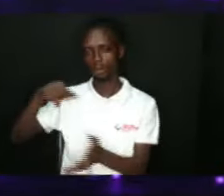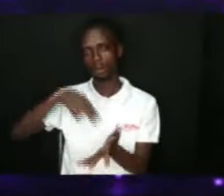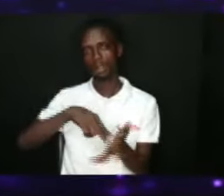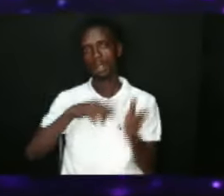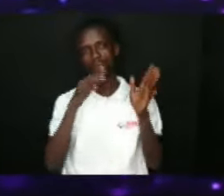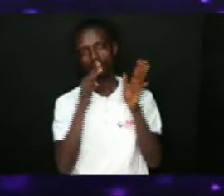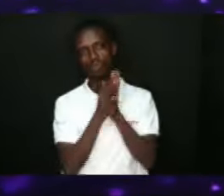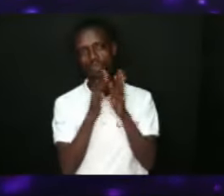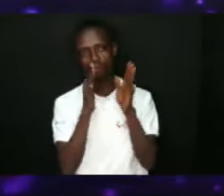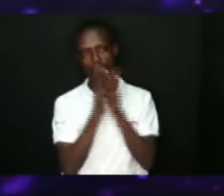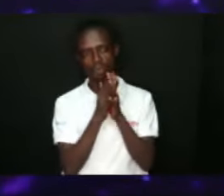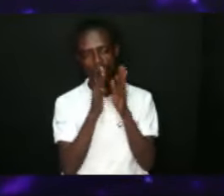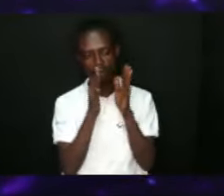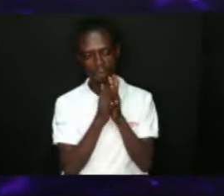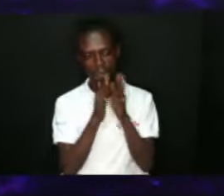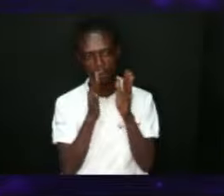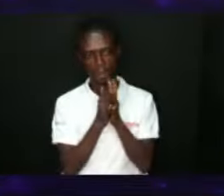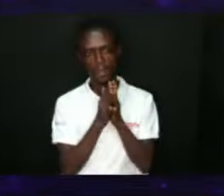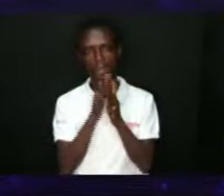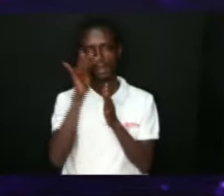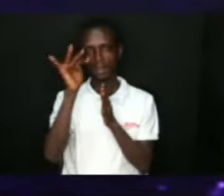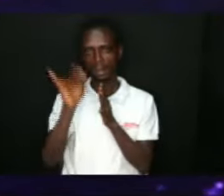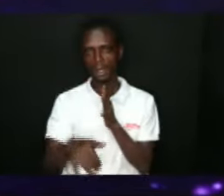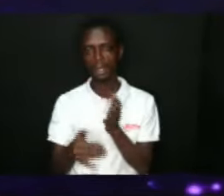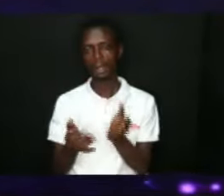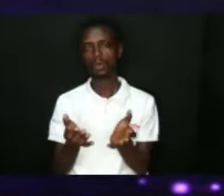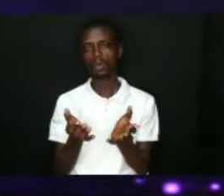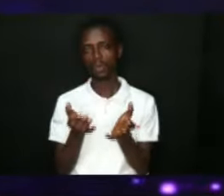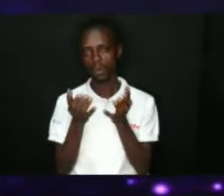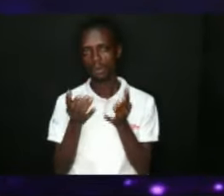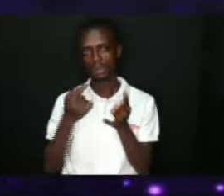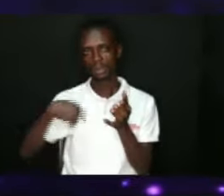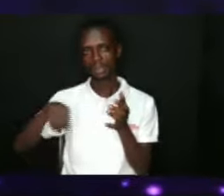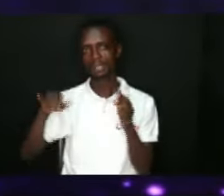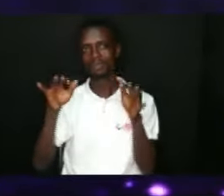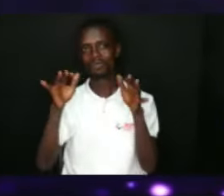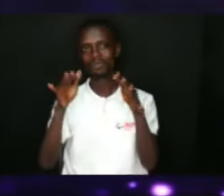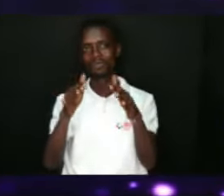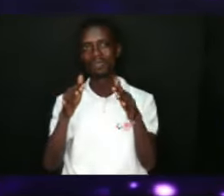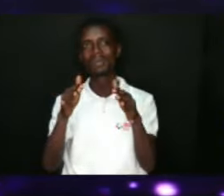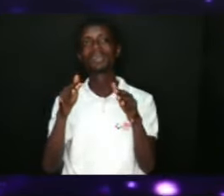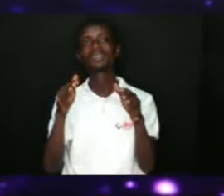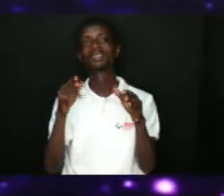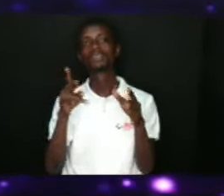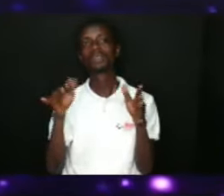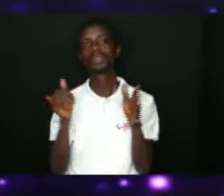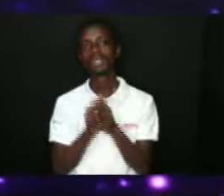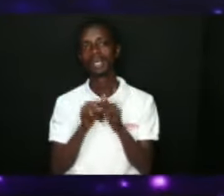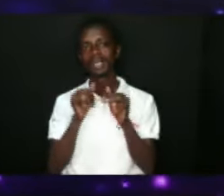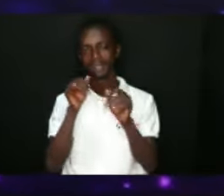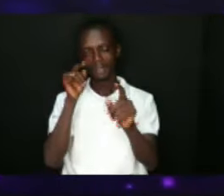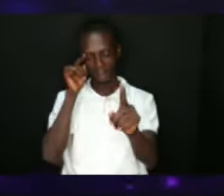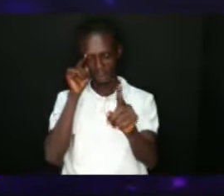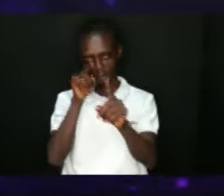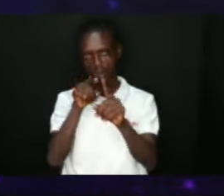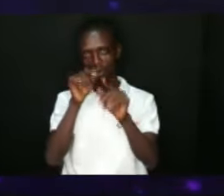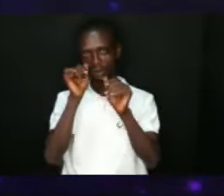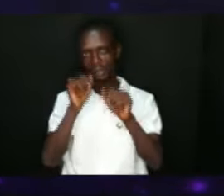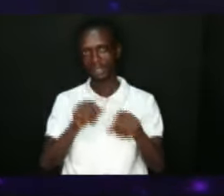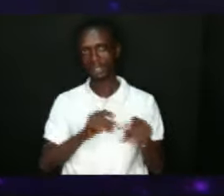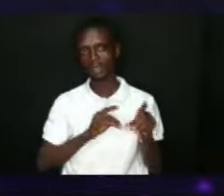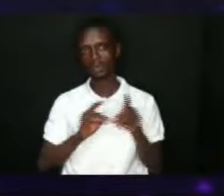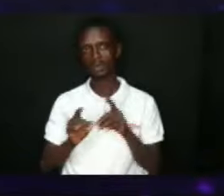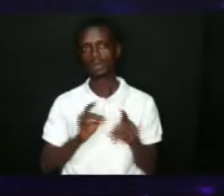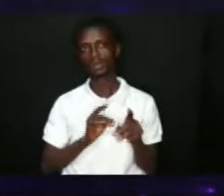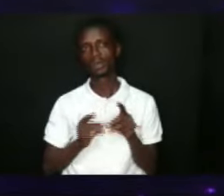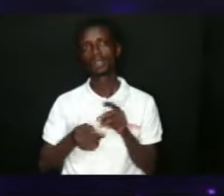and we really want to implore that let us come together so that we can really execute and fulfill our